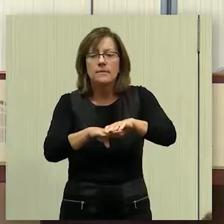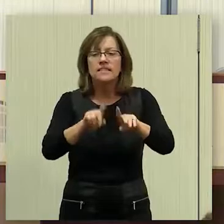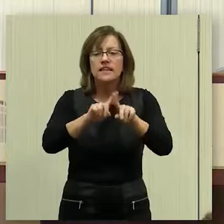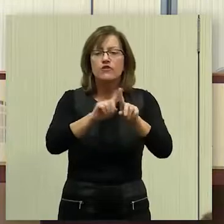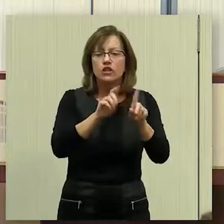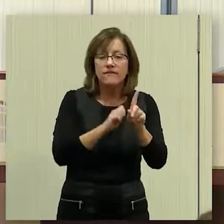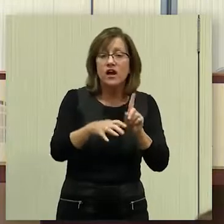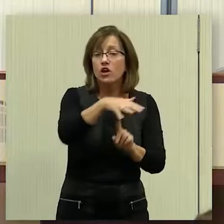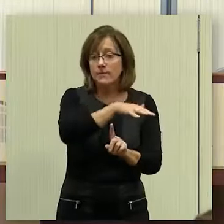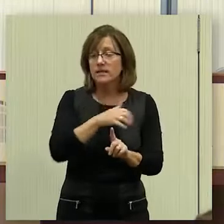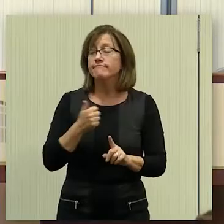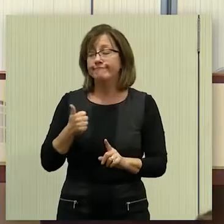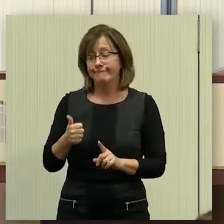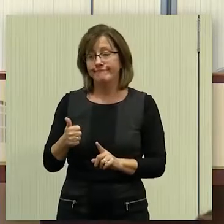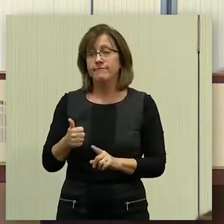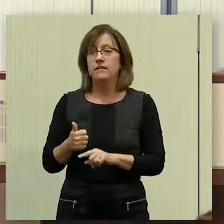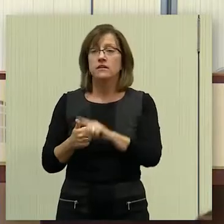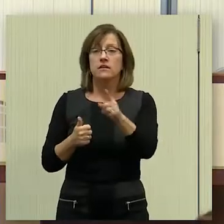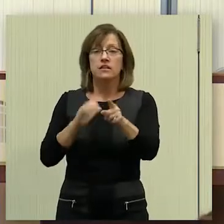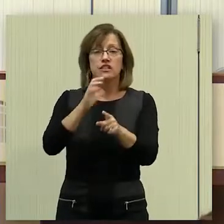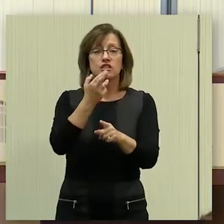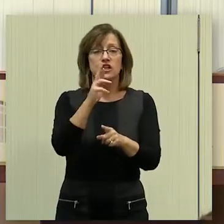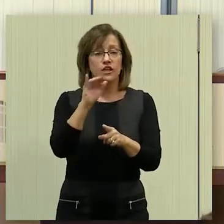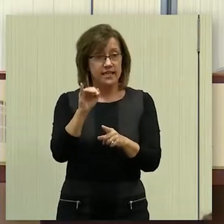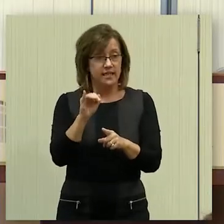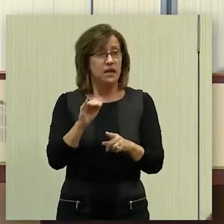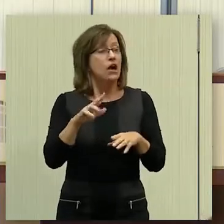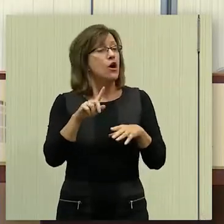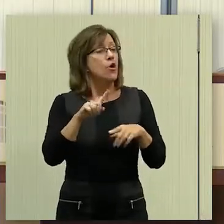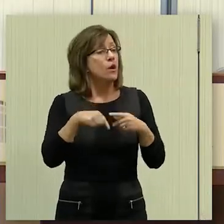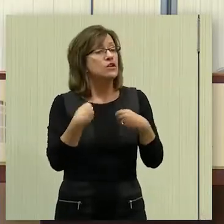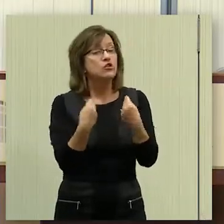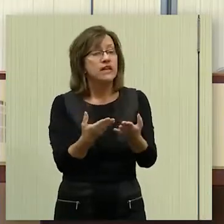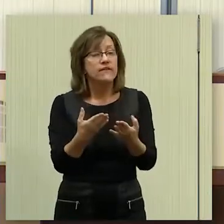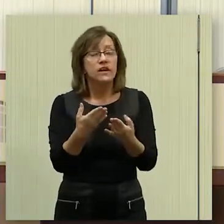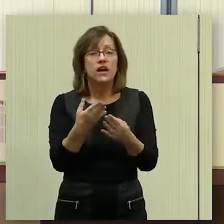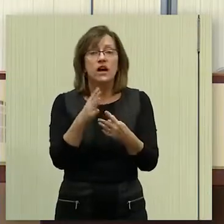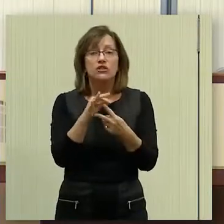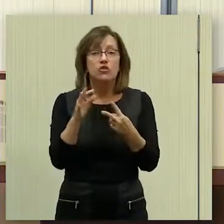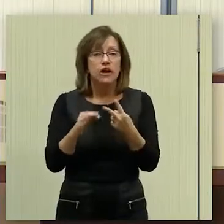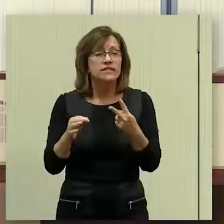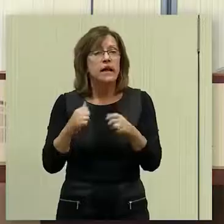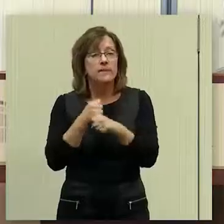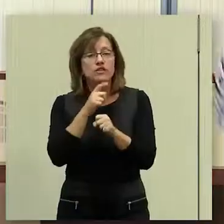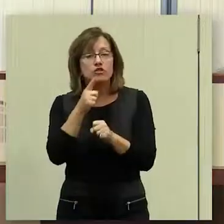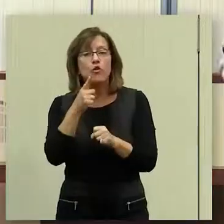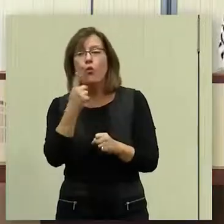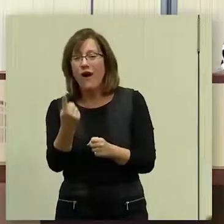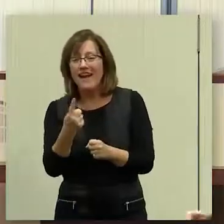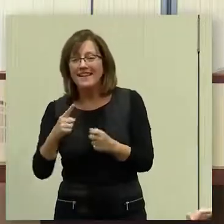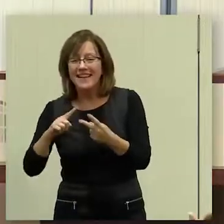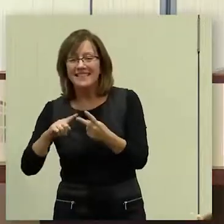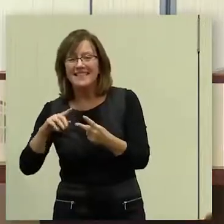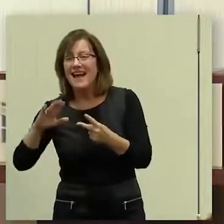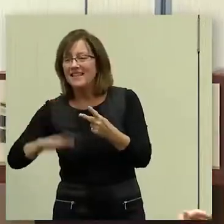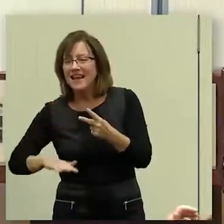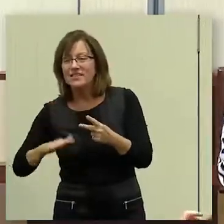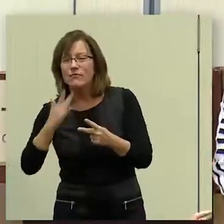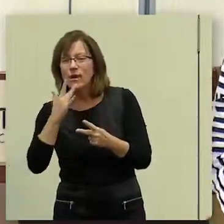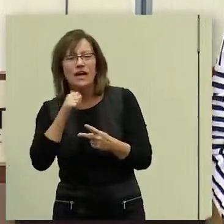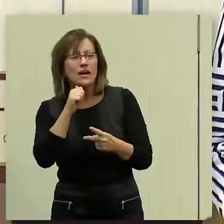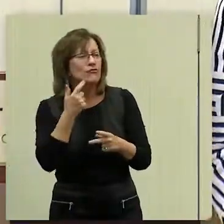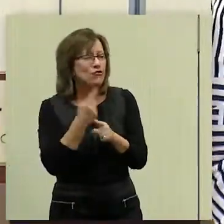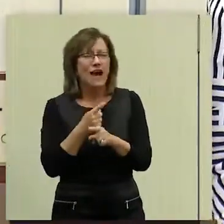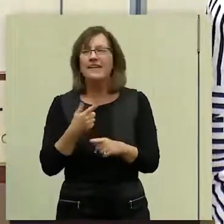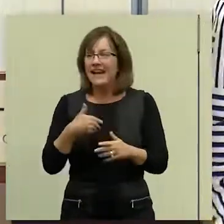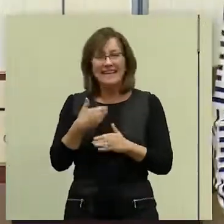I bet, in kids' lives. Yeah, Sherry. When you give a choice, make sure one is less of a preference. Yeah, so next time, don't give brownies and those good cookies